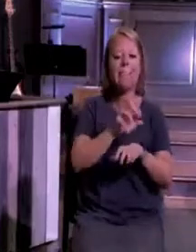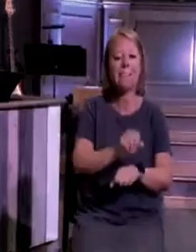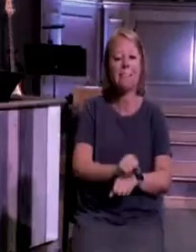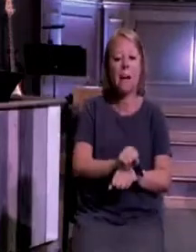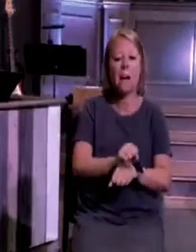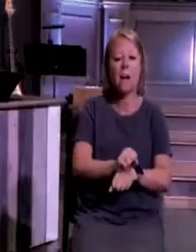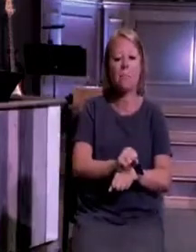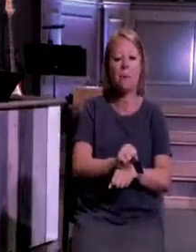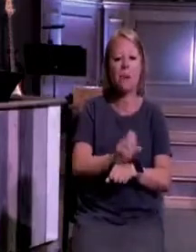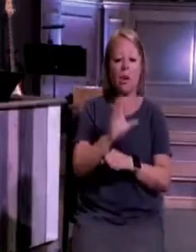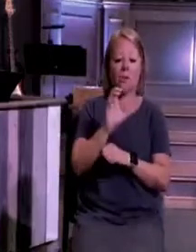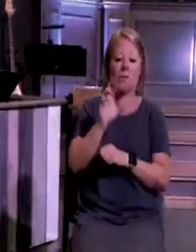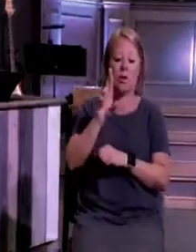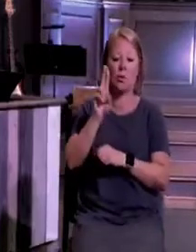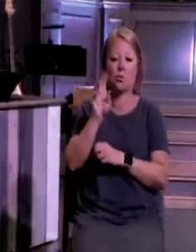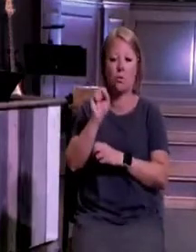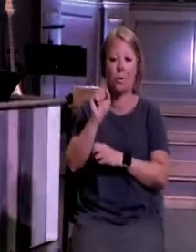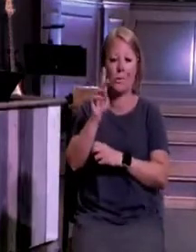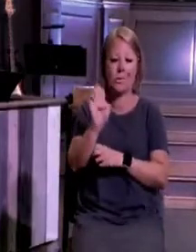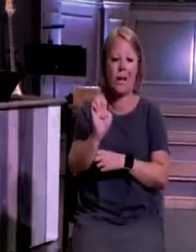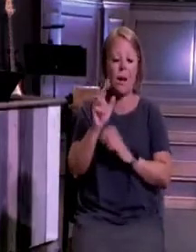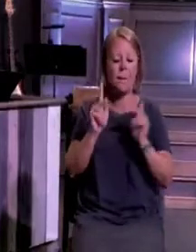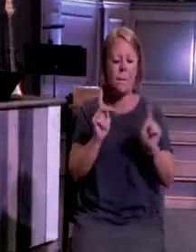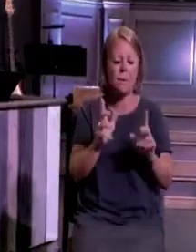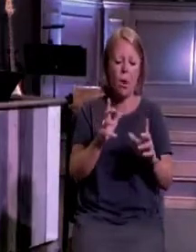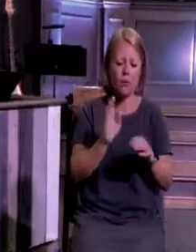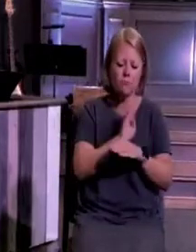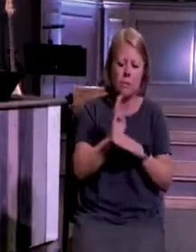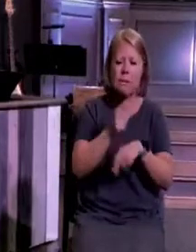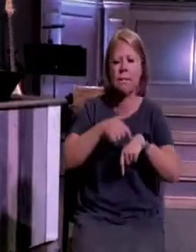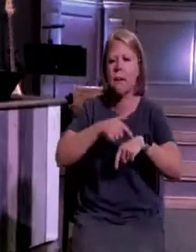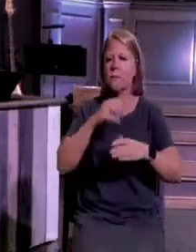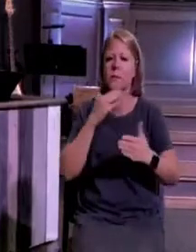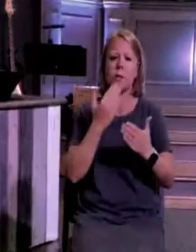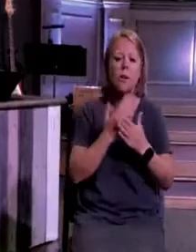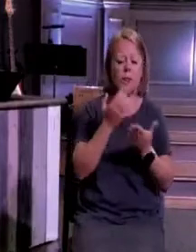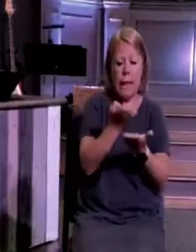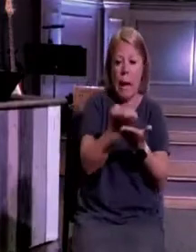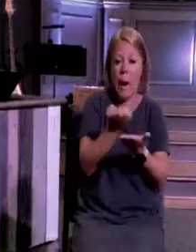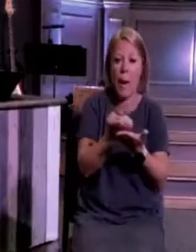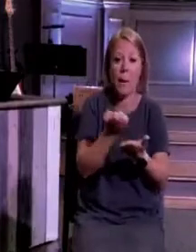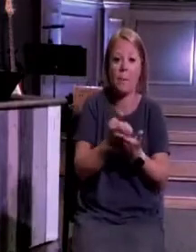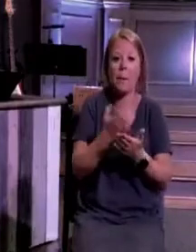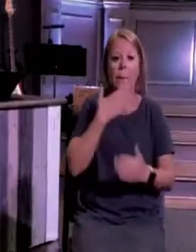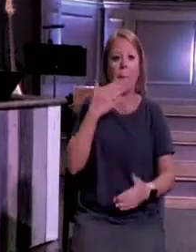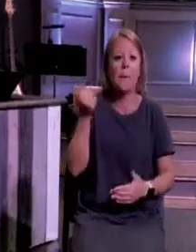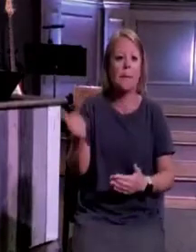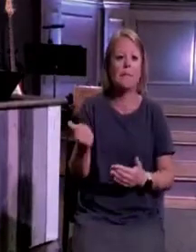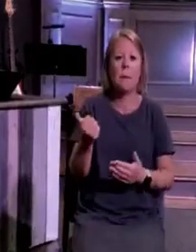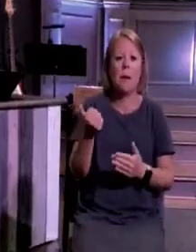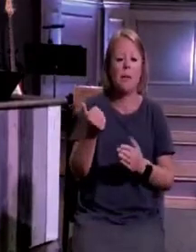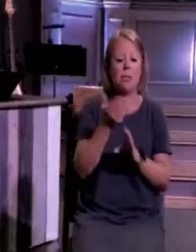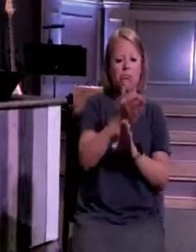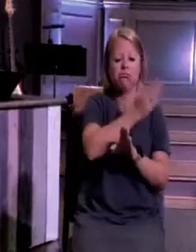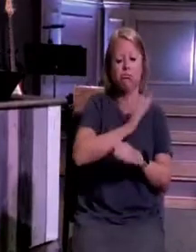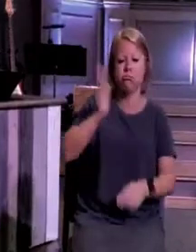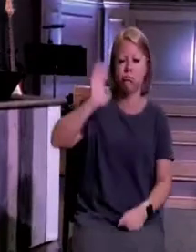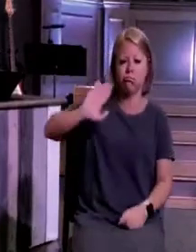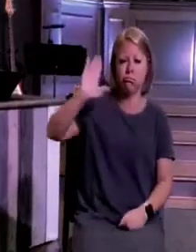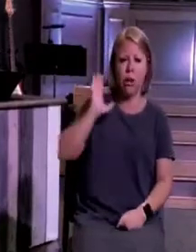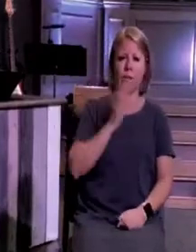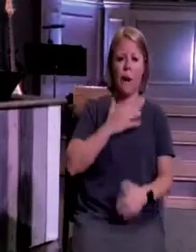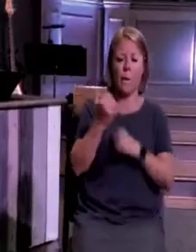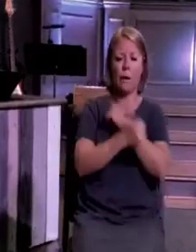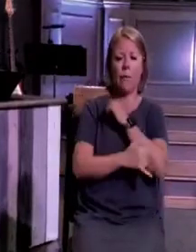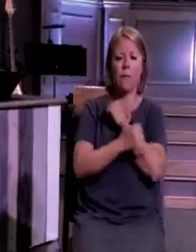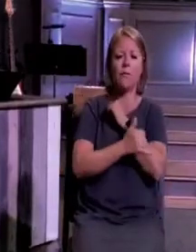a crusade. People are busy. Times were good. The economy was better than it's ever been in the history of our